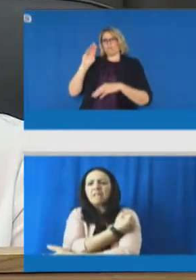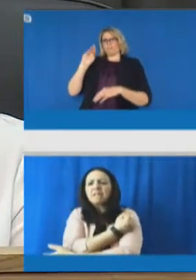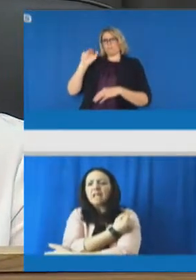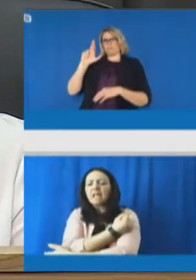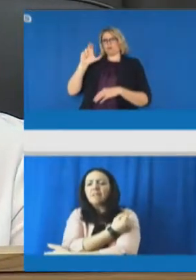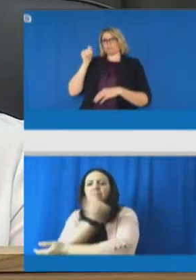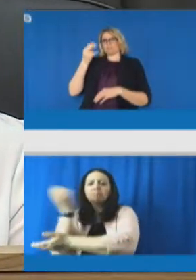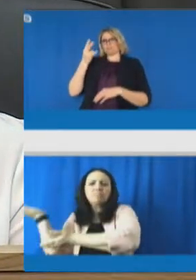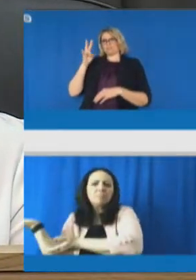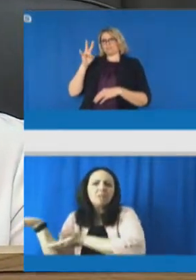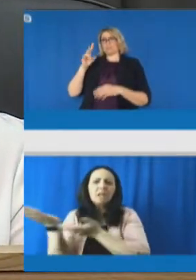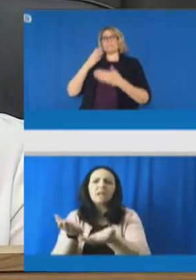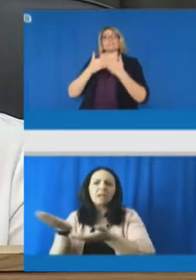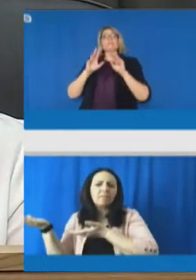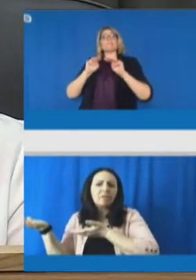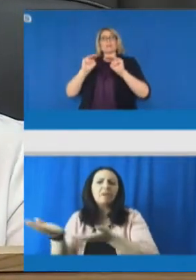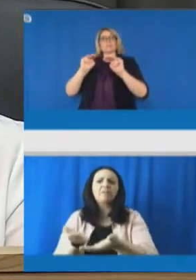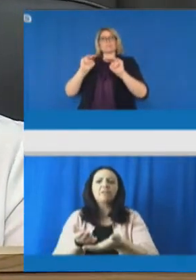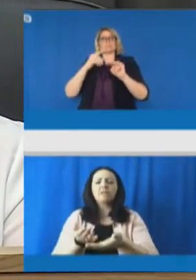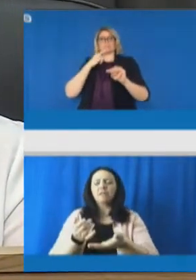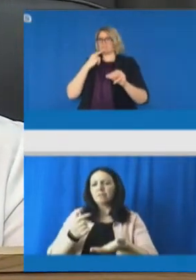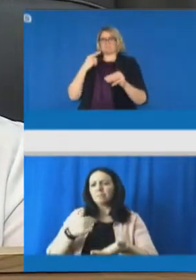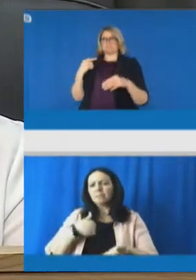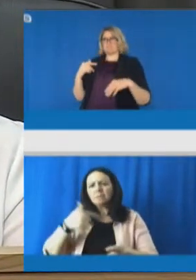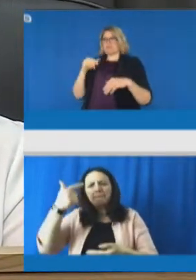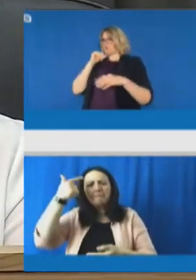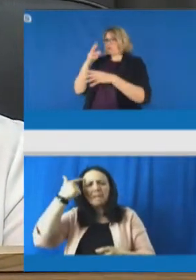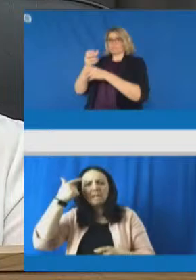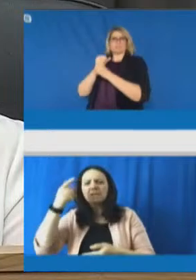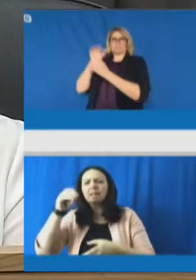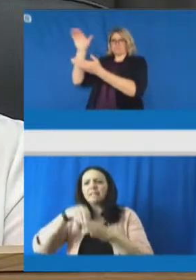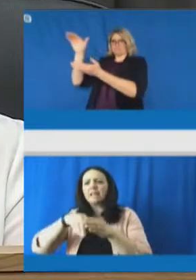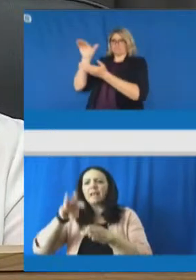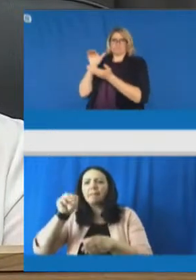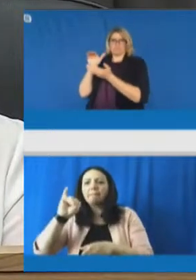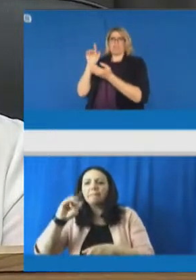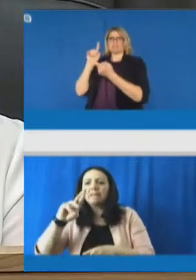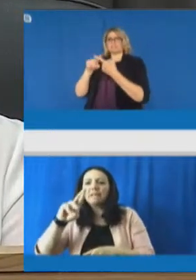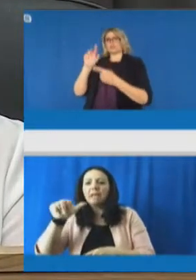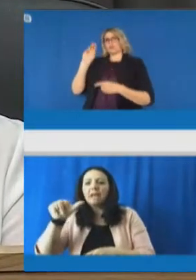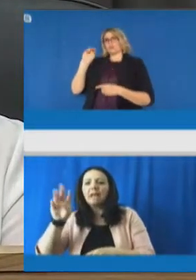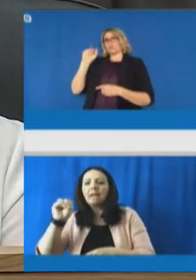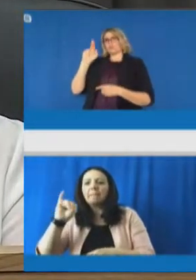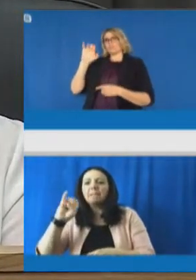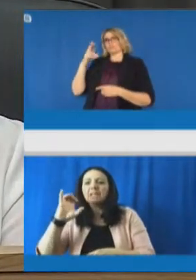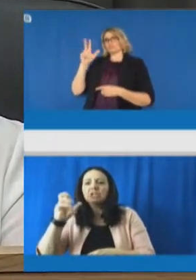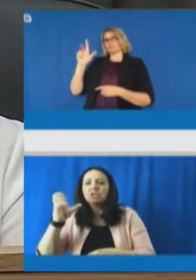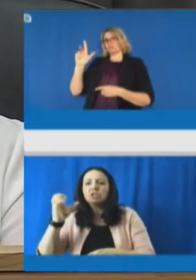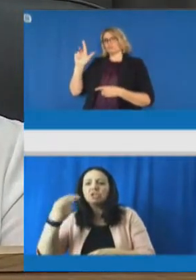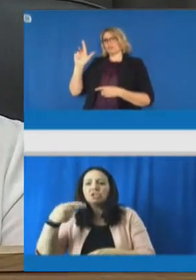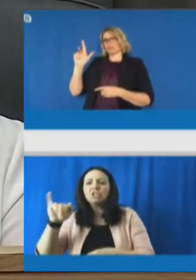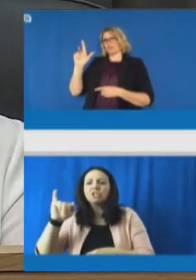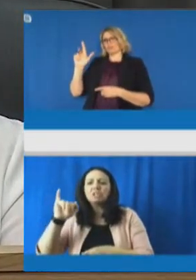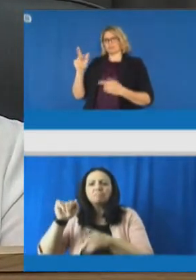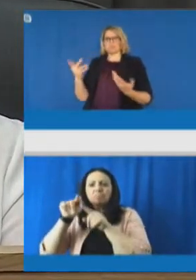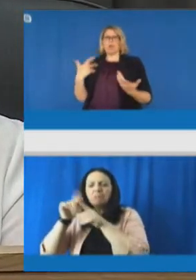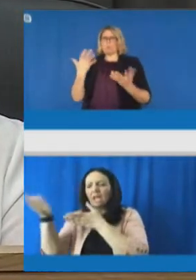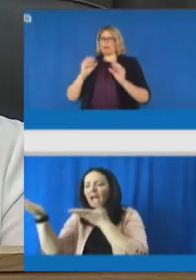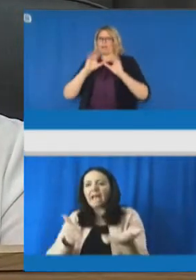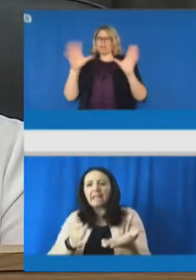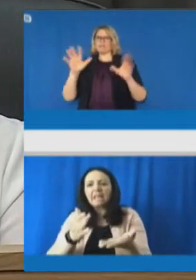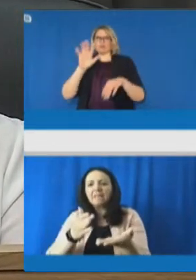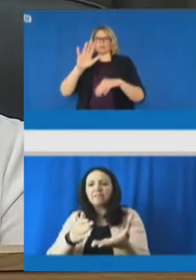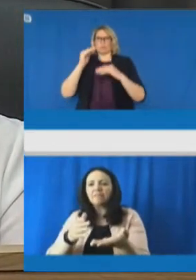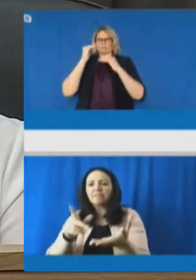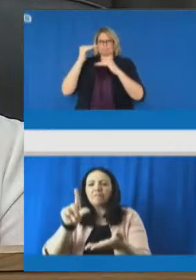recent information I received, and I would suggest that we have provided pharmacists